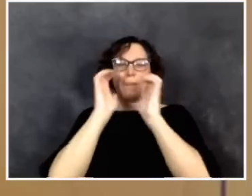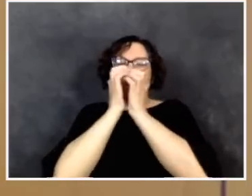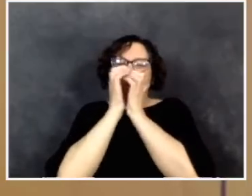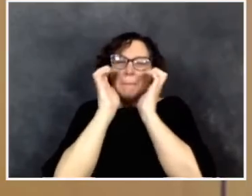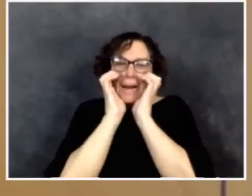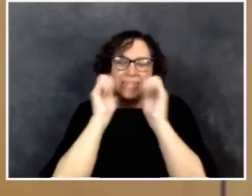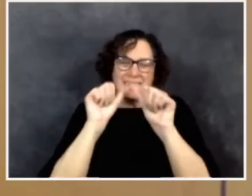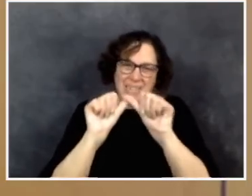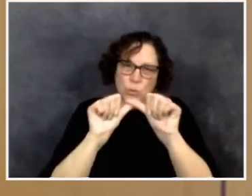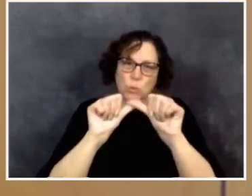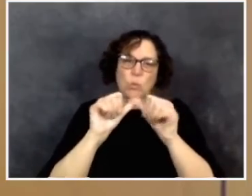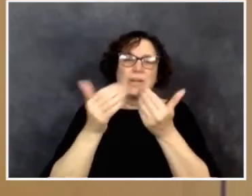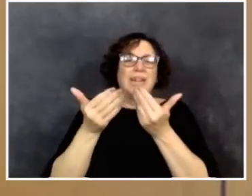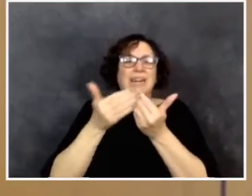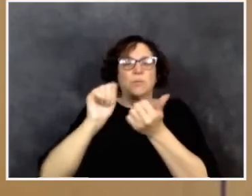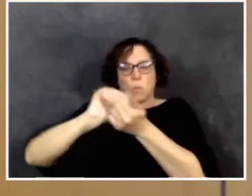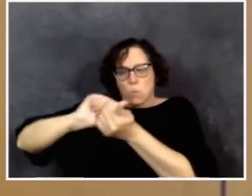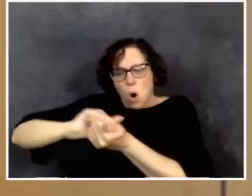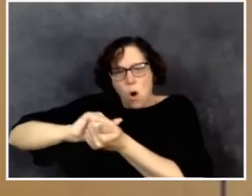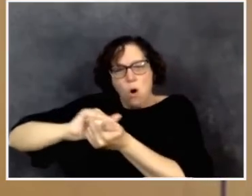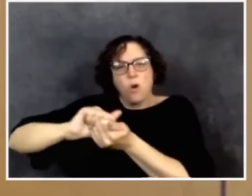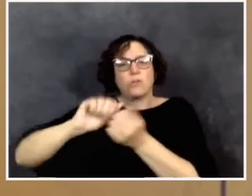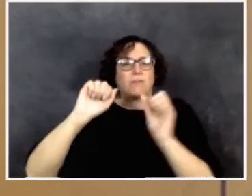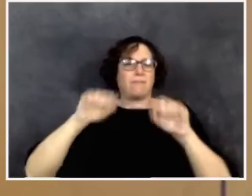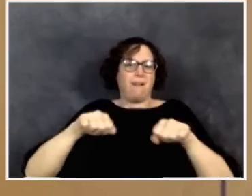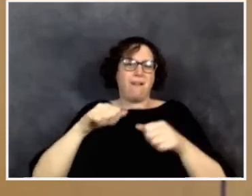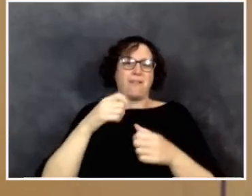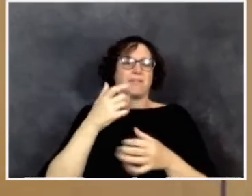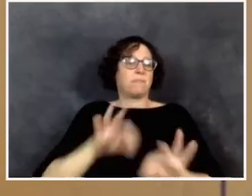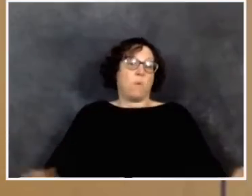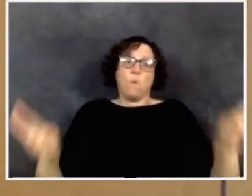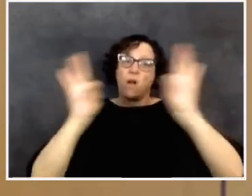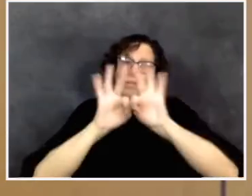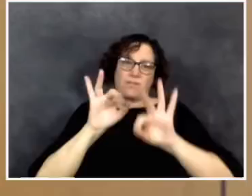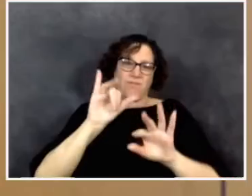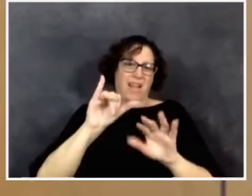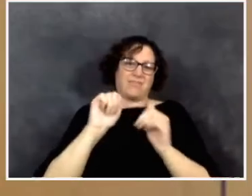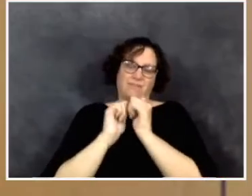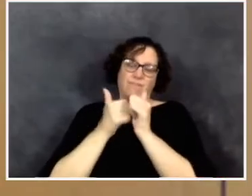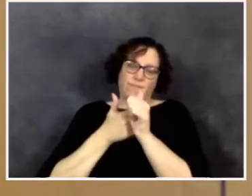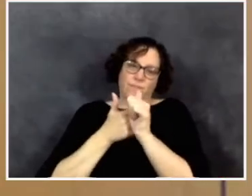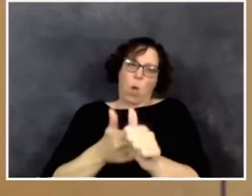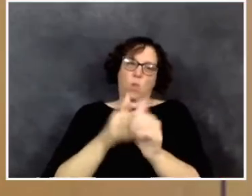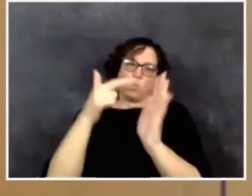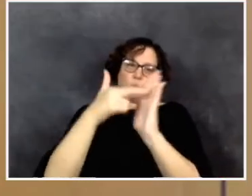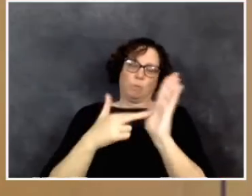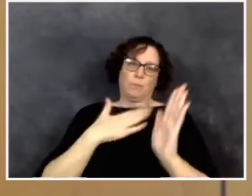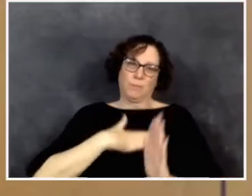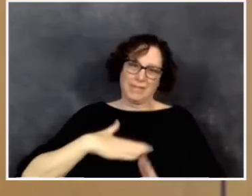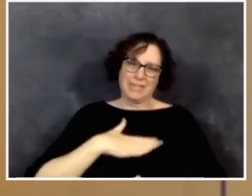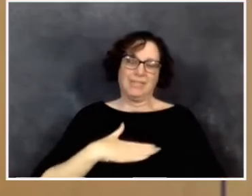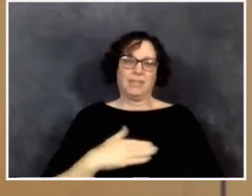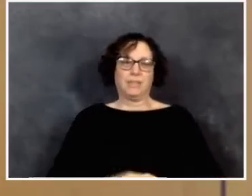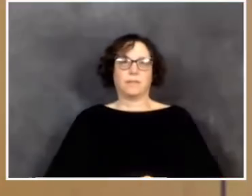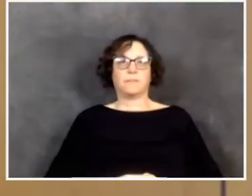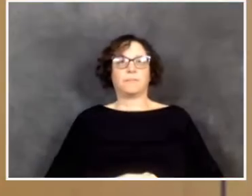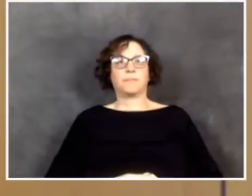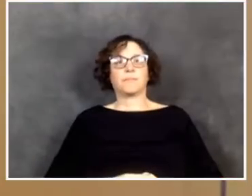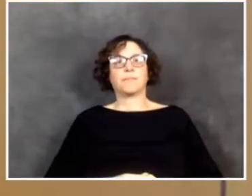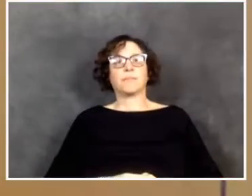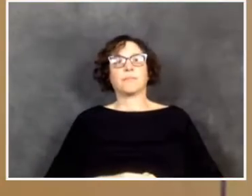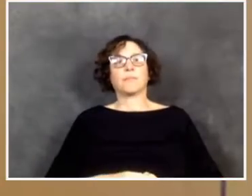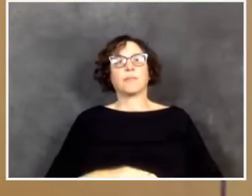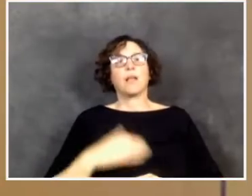that 6-foot distance from others. I think to the extent that family members do want to see